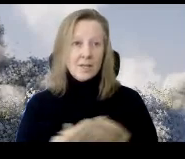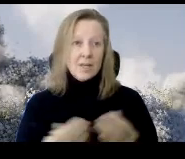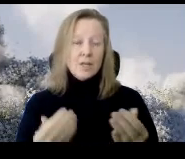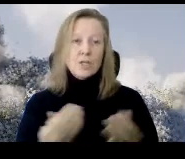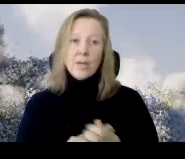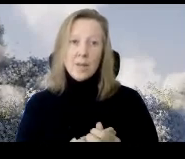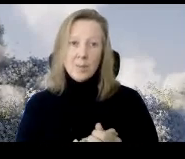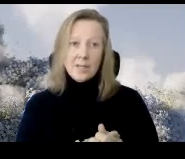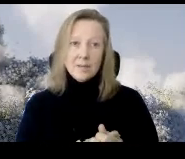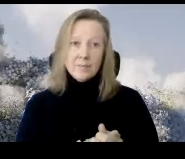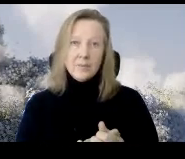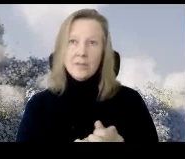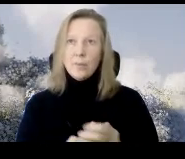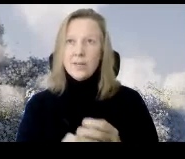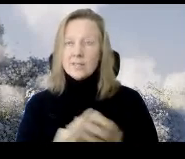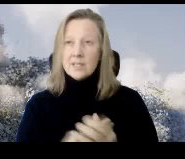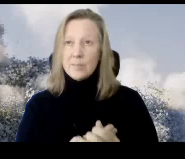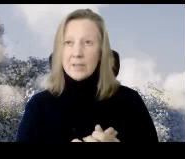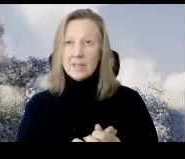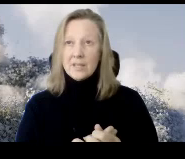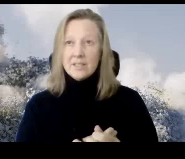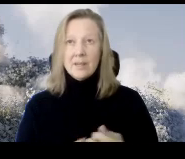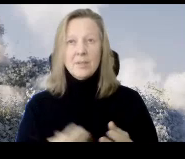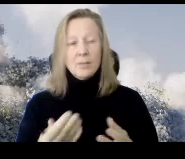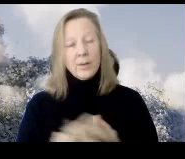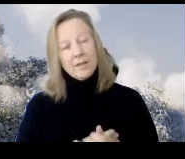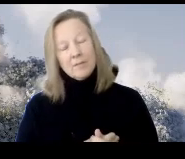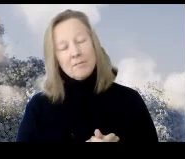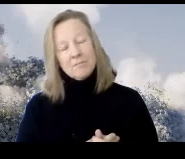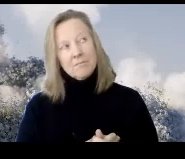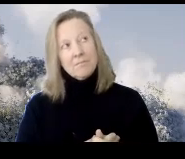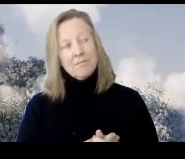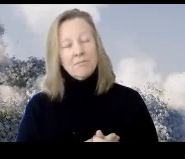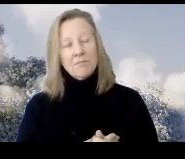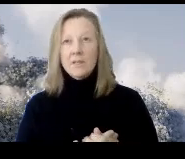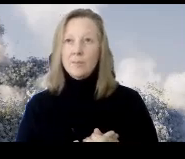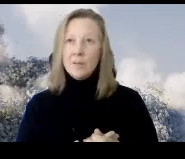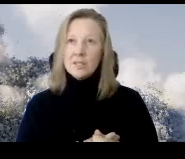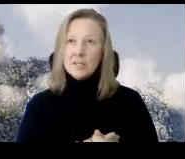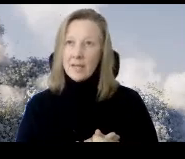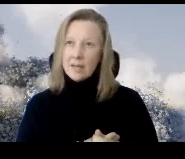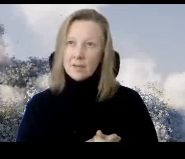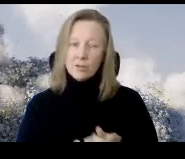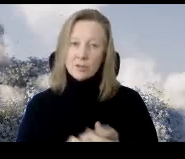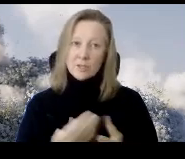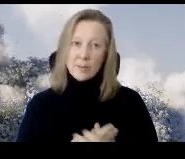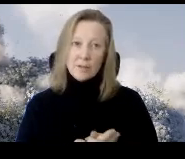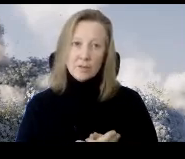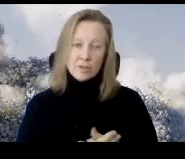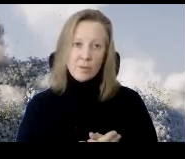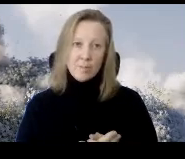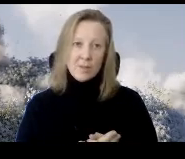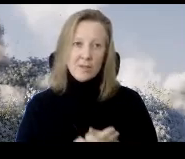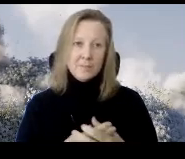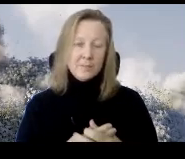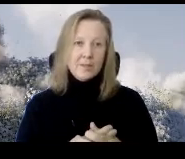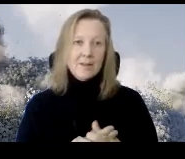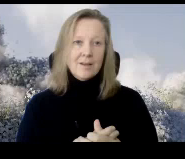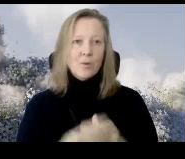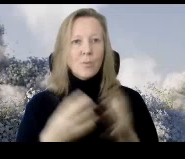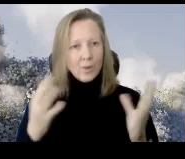other. Showing empathy in the way that's expected in the exam and the way that really patients in Canada usually expect you to show